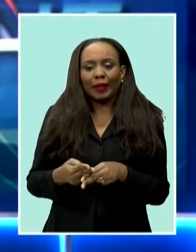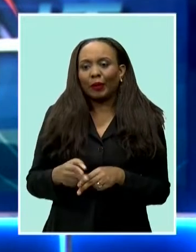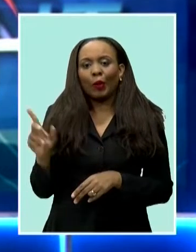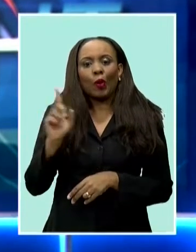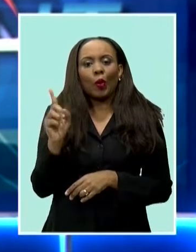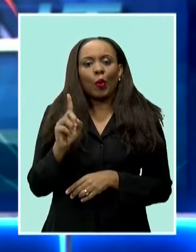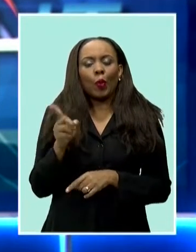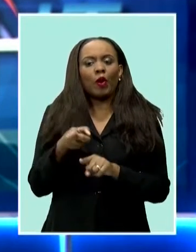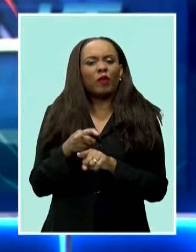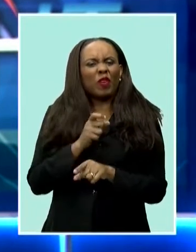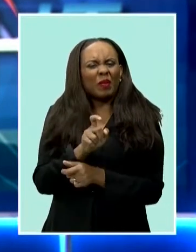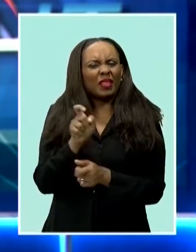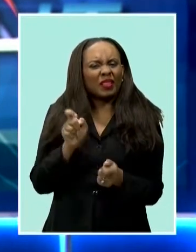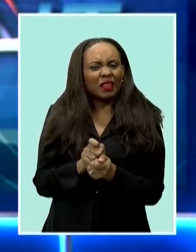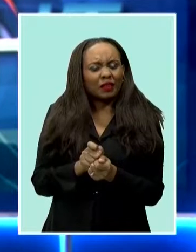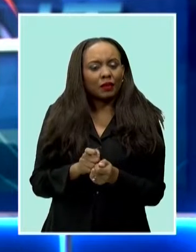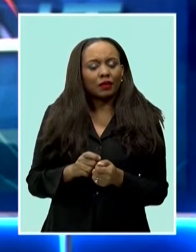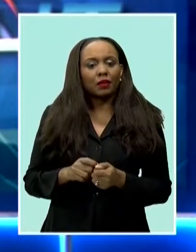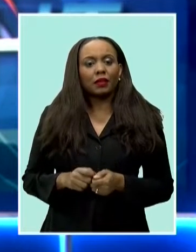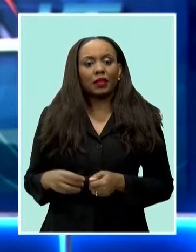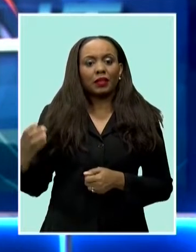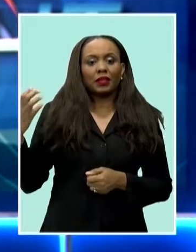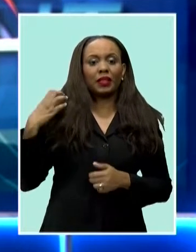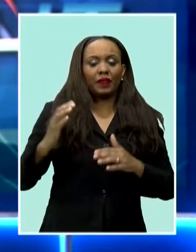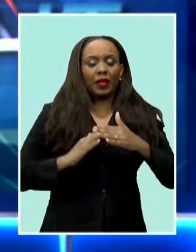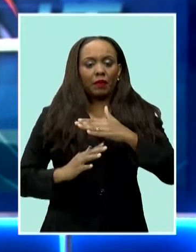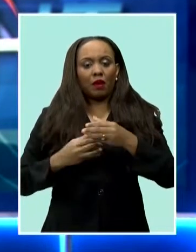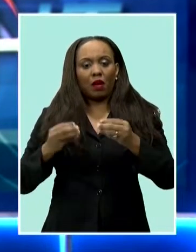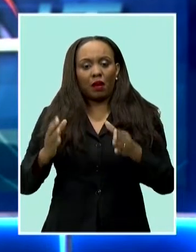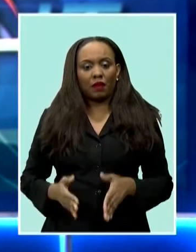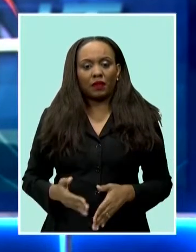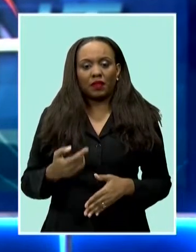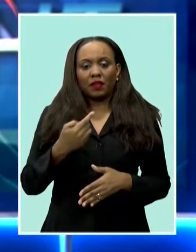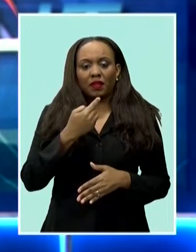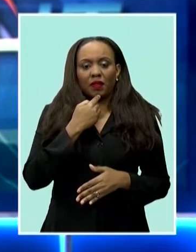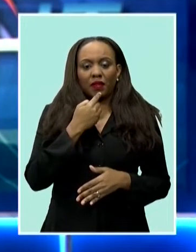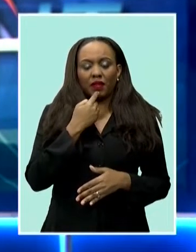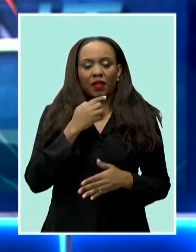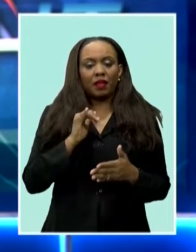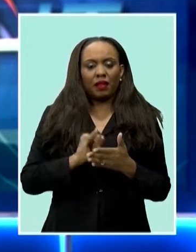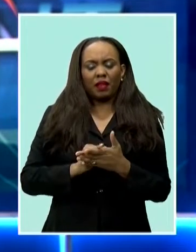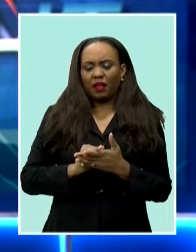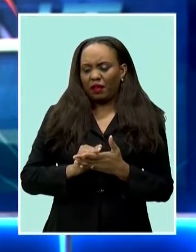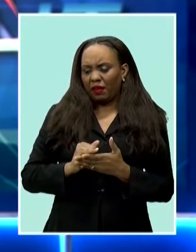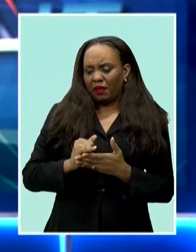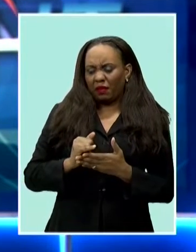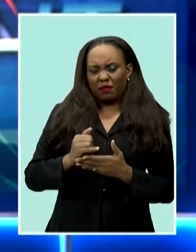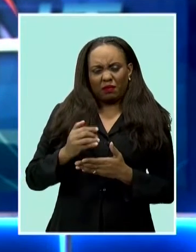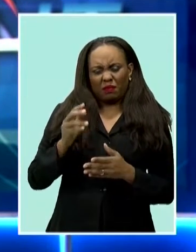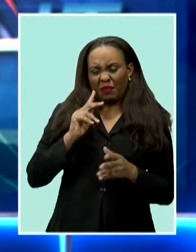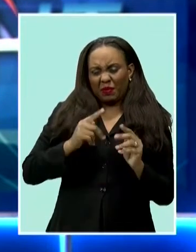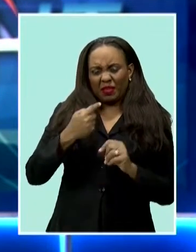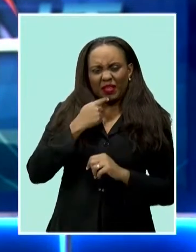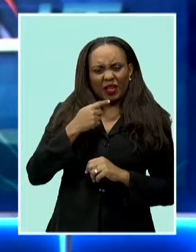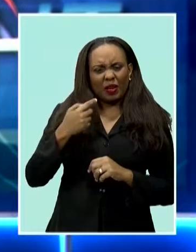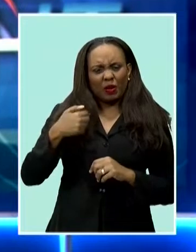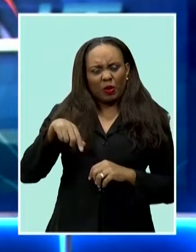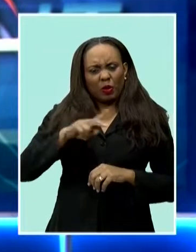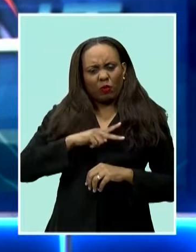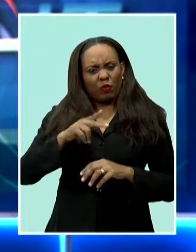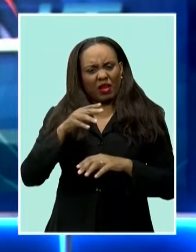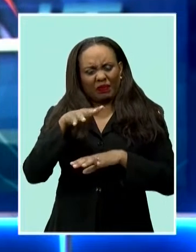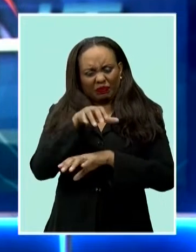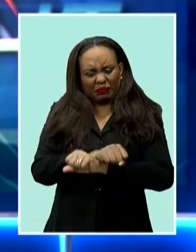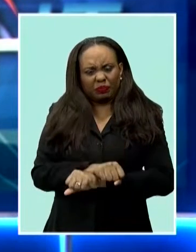nationality. Chief Immigration Officer Wayne Marshall has refuted claims that the non-national was kept in handcuffs or restrained at any time,